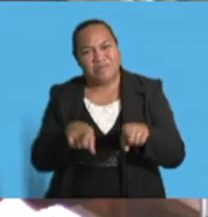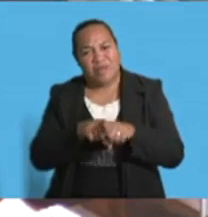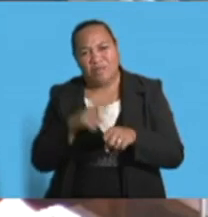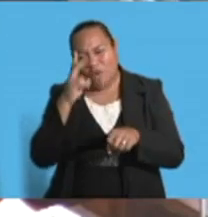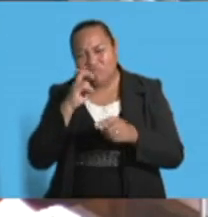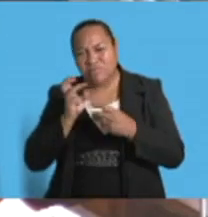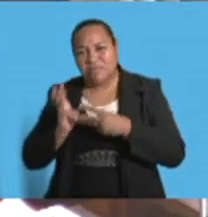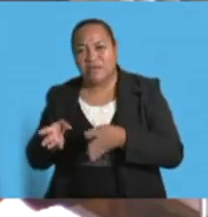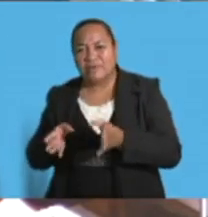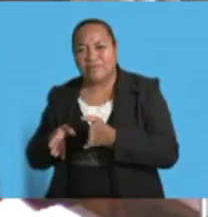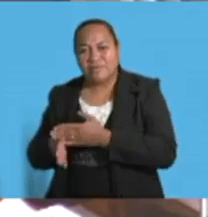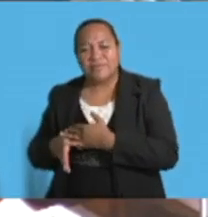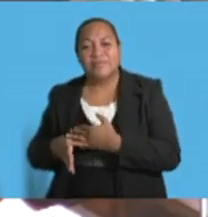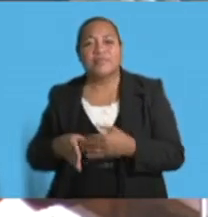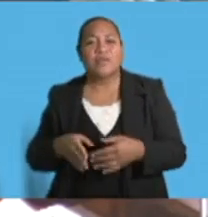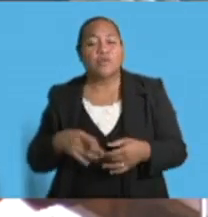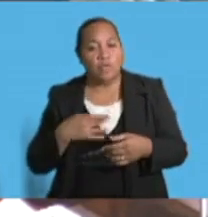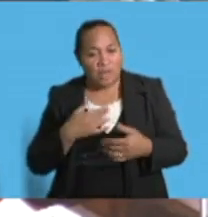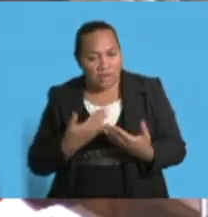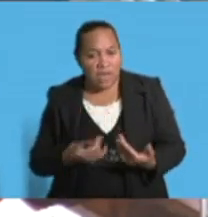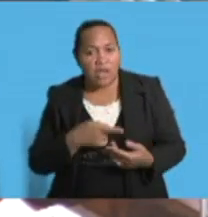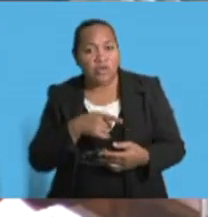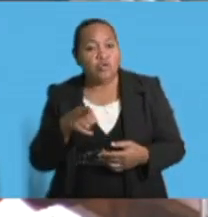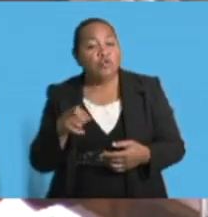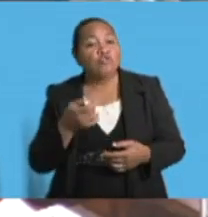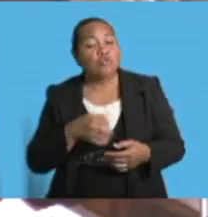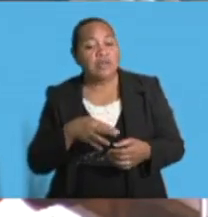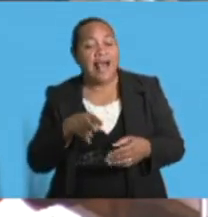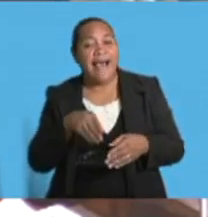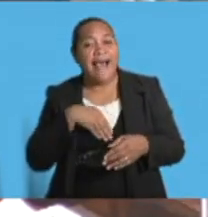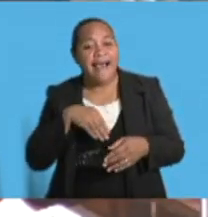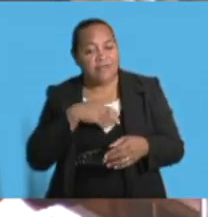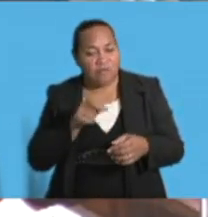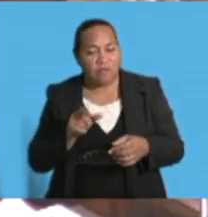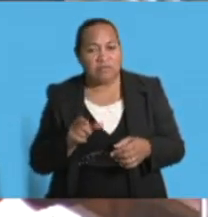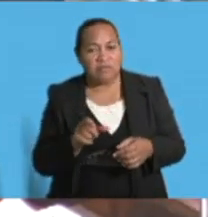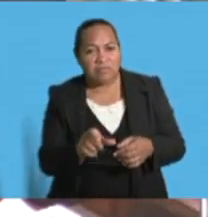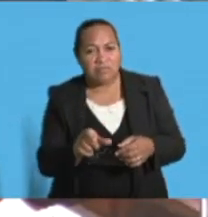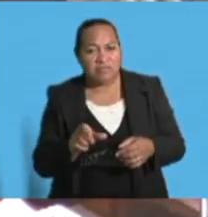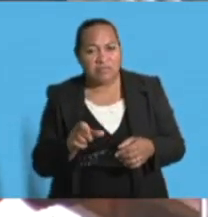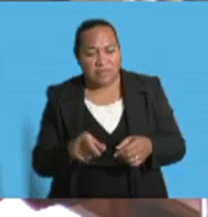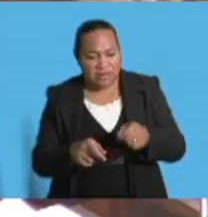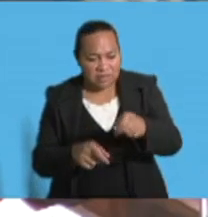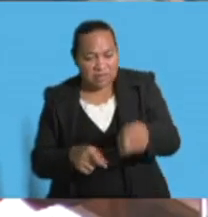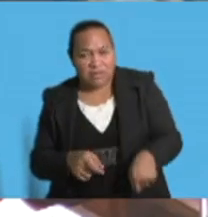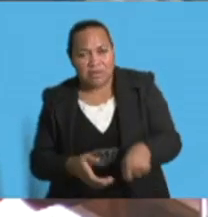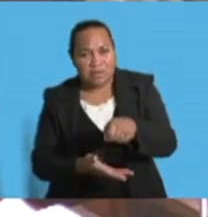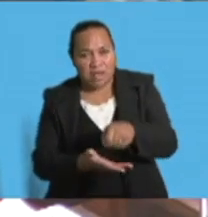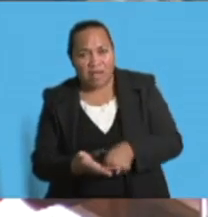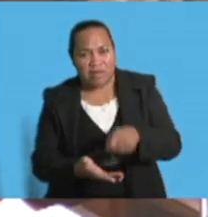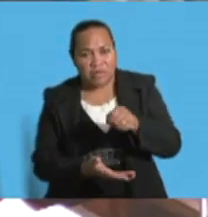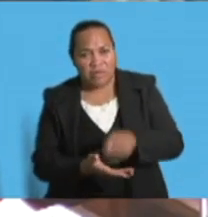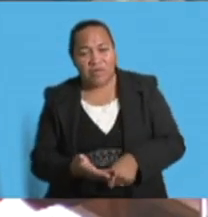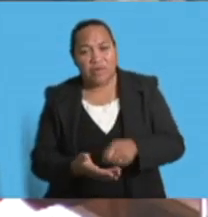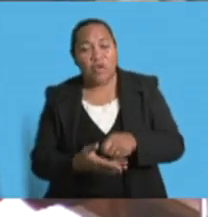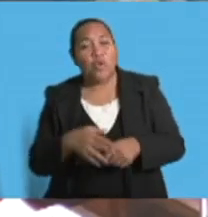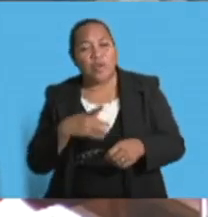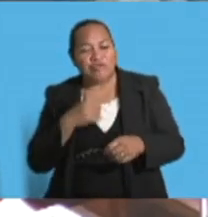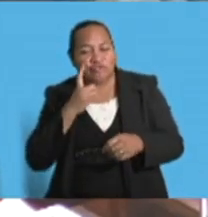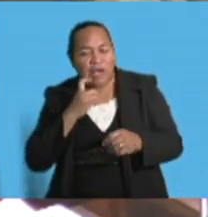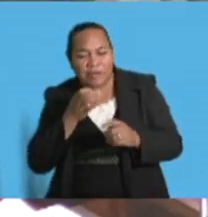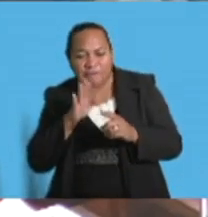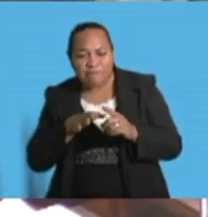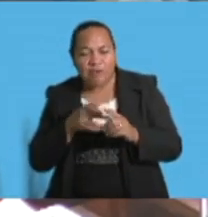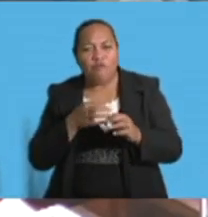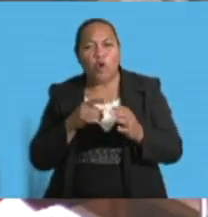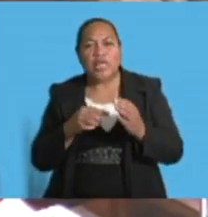We have now introduced zero charge for people using cards for FPOS machines for purchases. We are curbing black economy, including